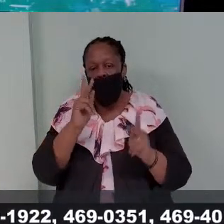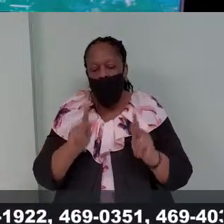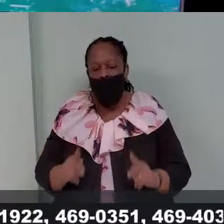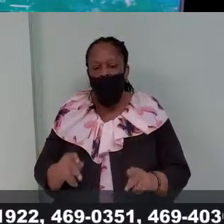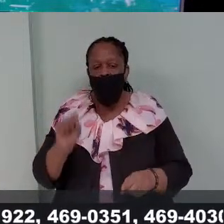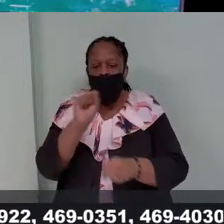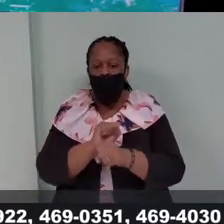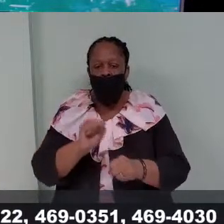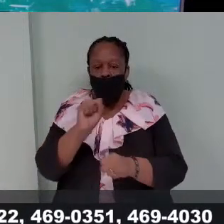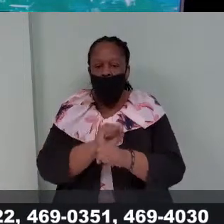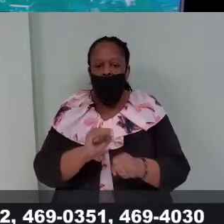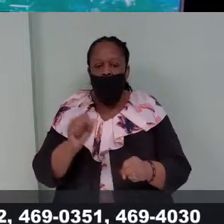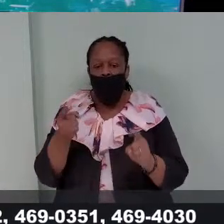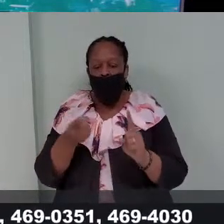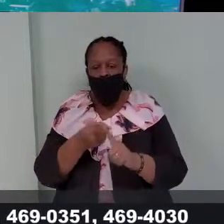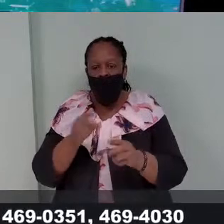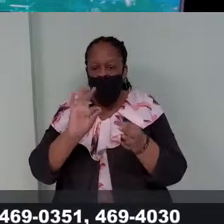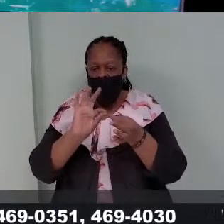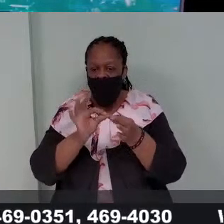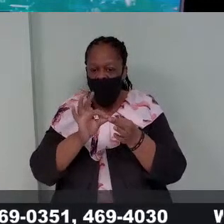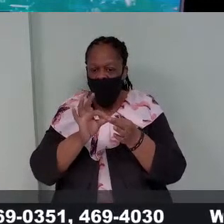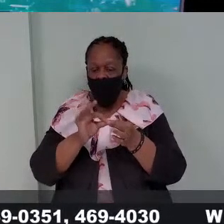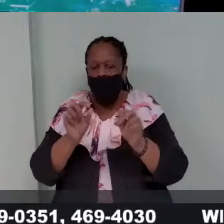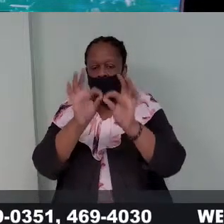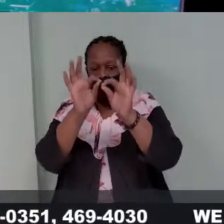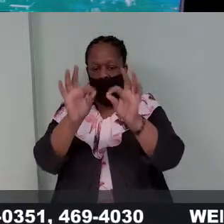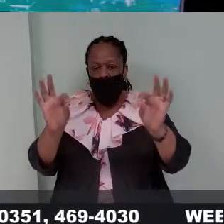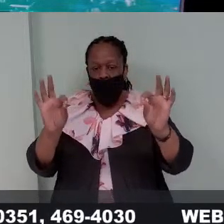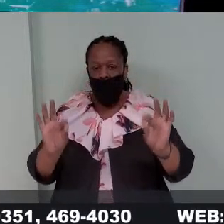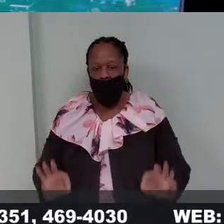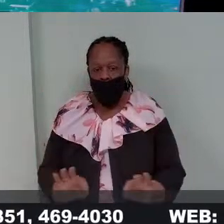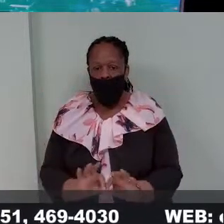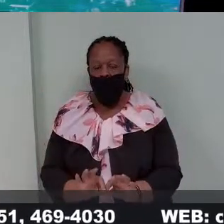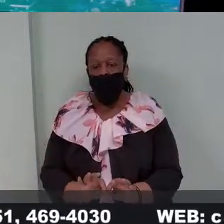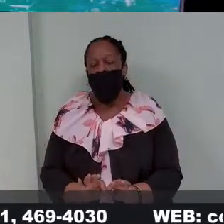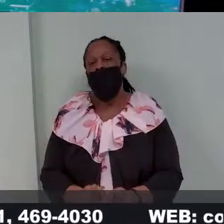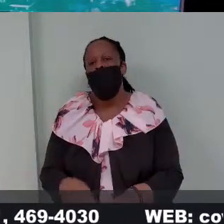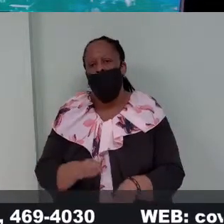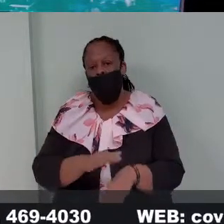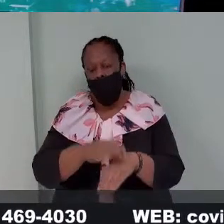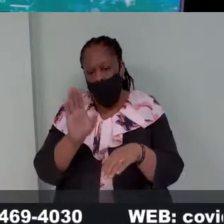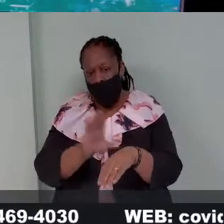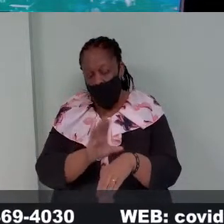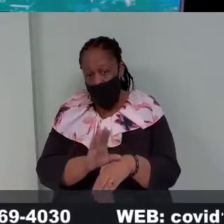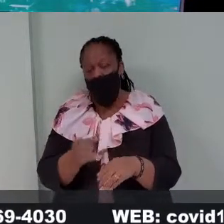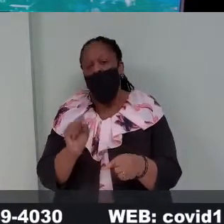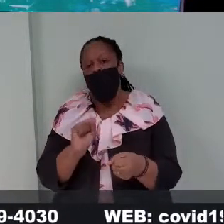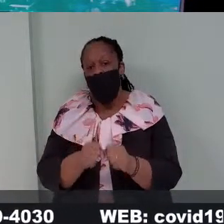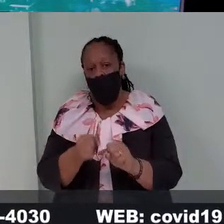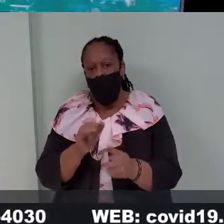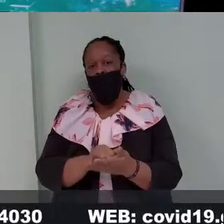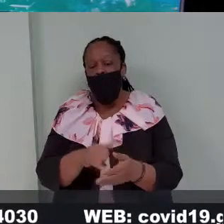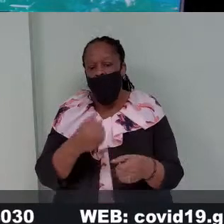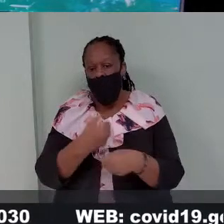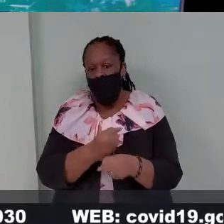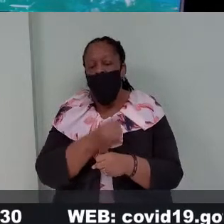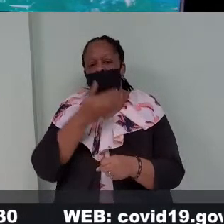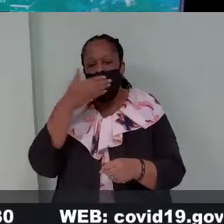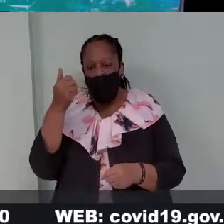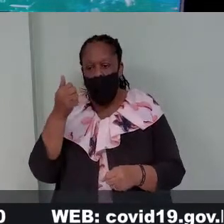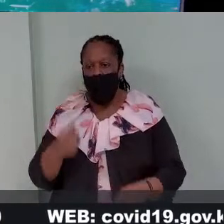It's a critical tool that's going to help us in the fight against this COVID-19 pandemic. From the immigration